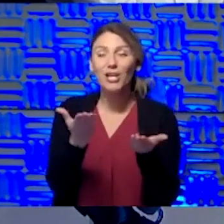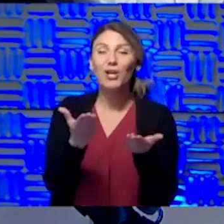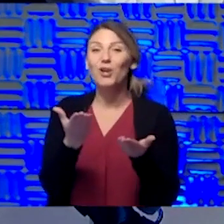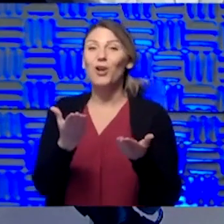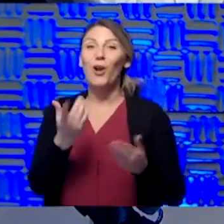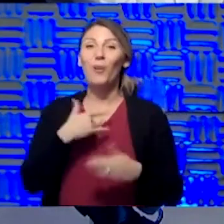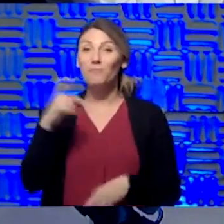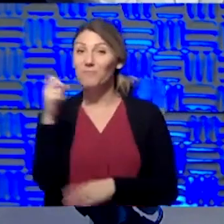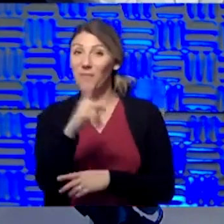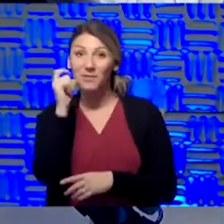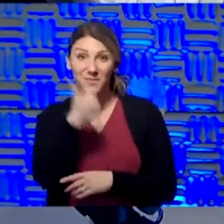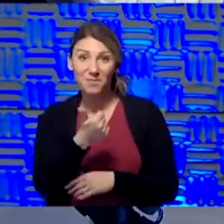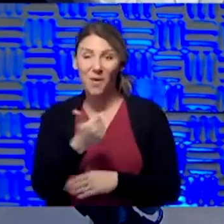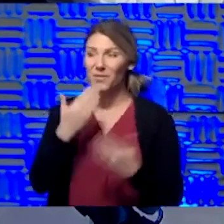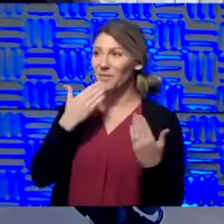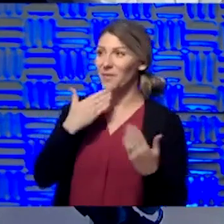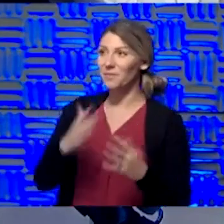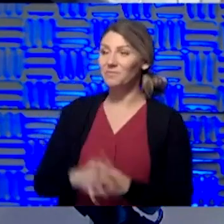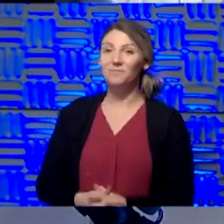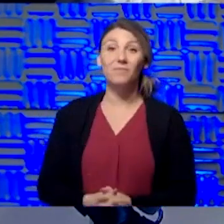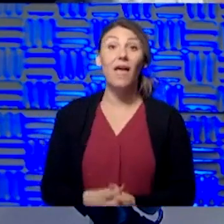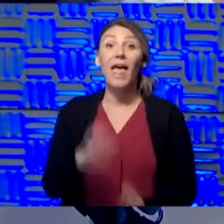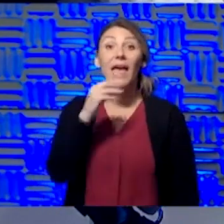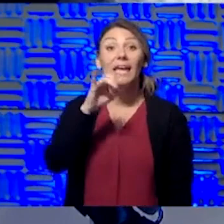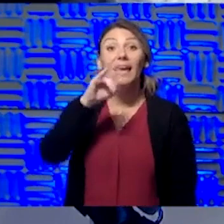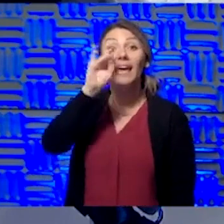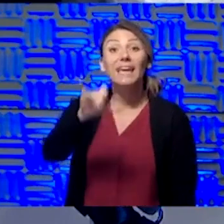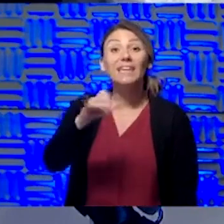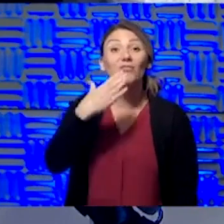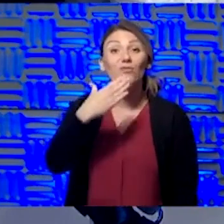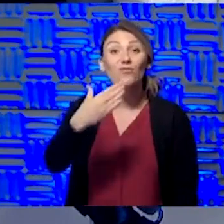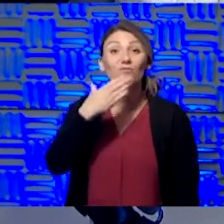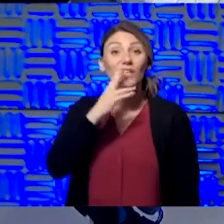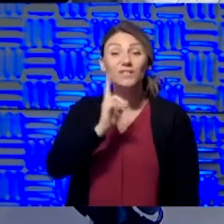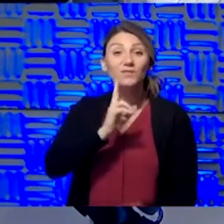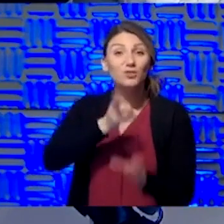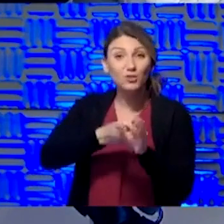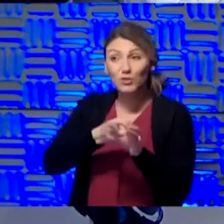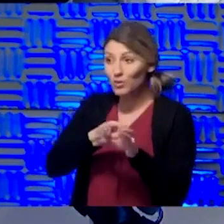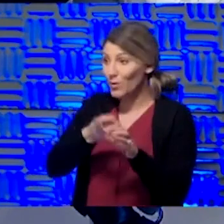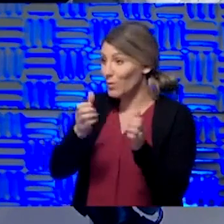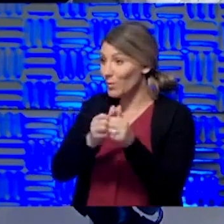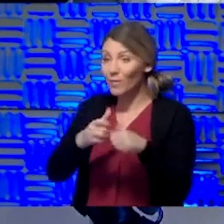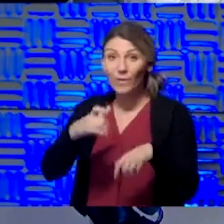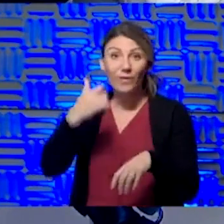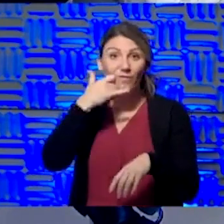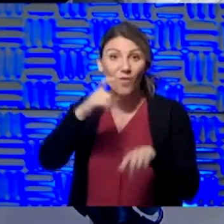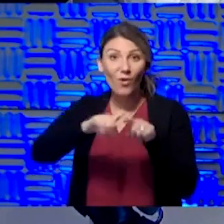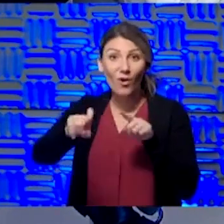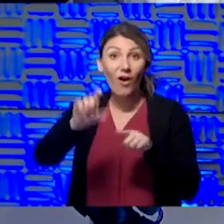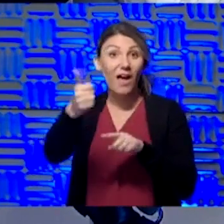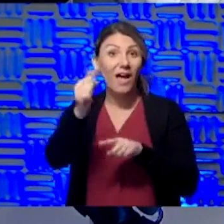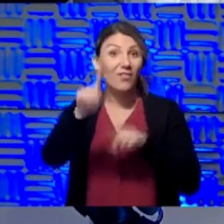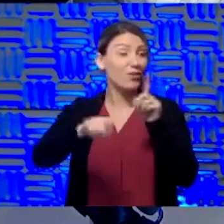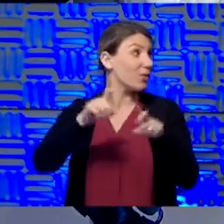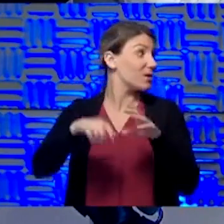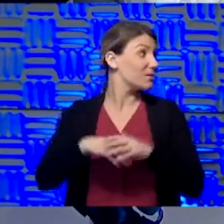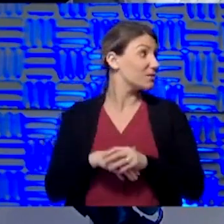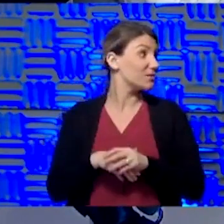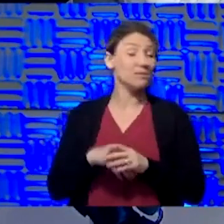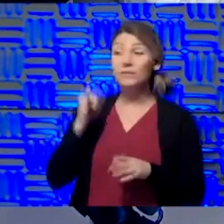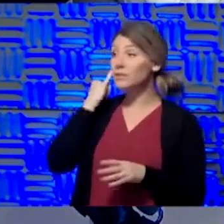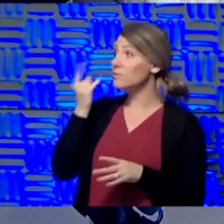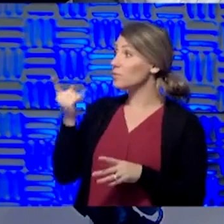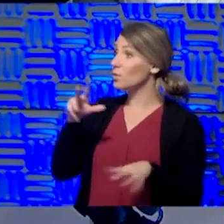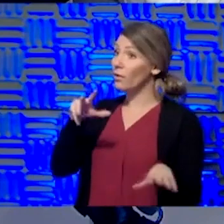Okay. All right. And Anthony, thanks for being on the phone. Absolutely. Okay, other questions? If you're leaving,